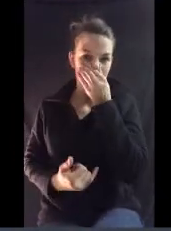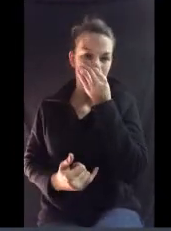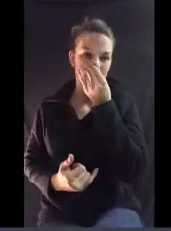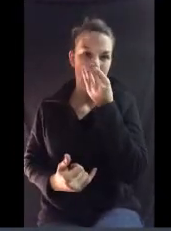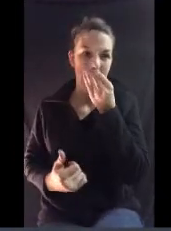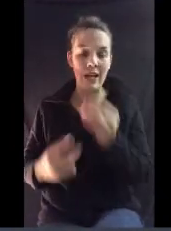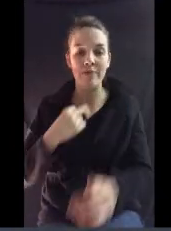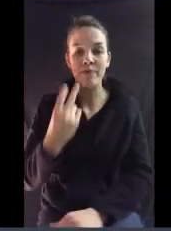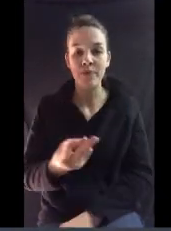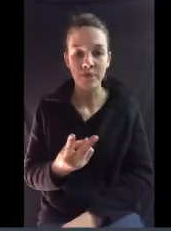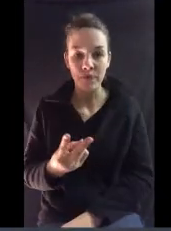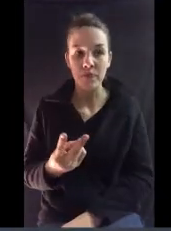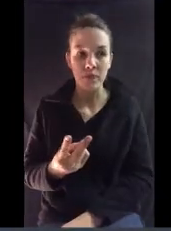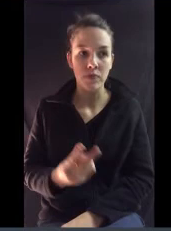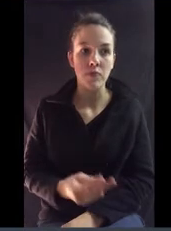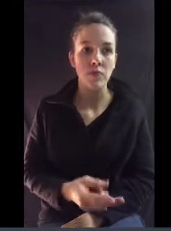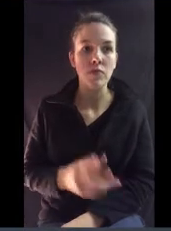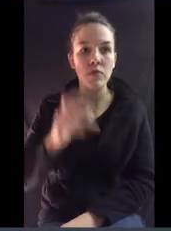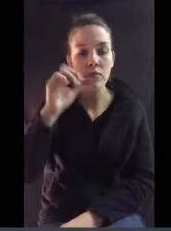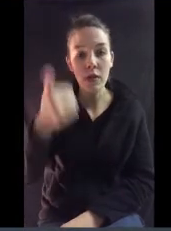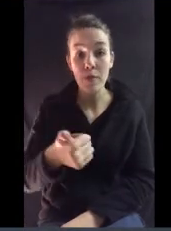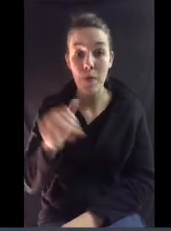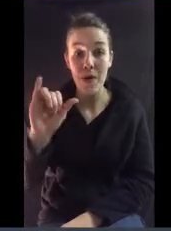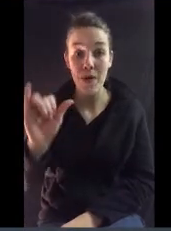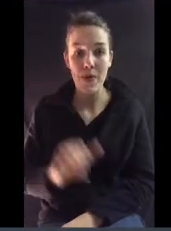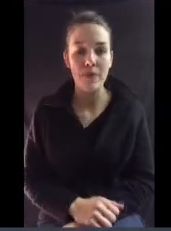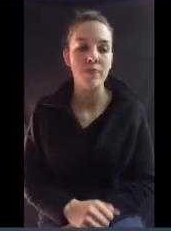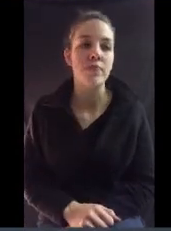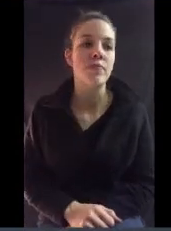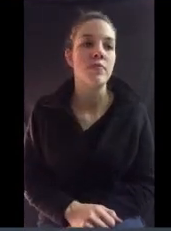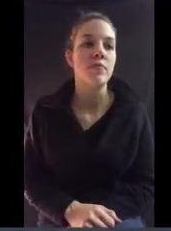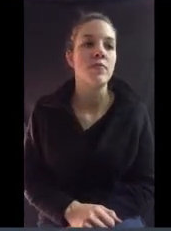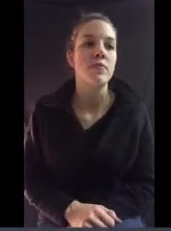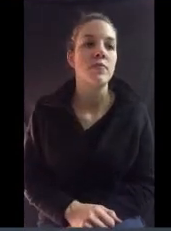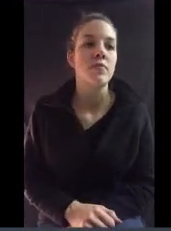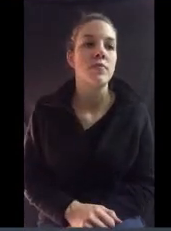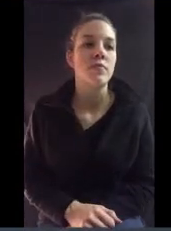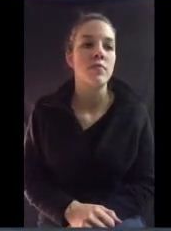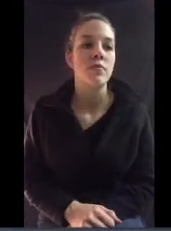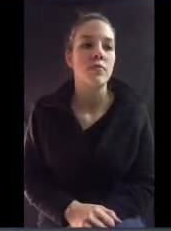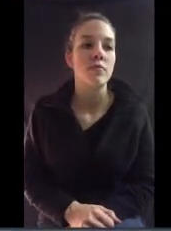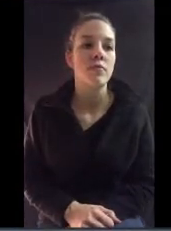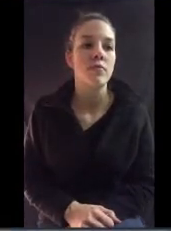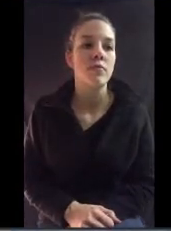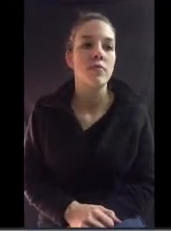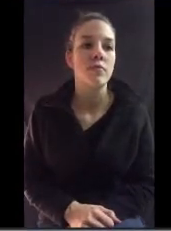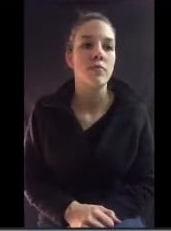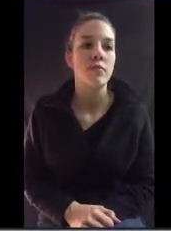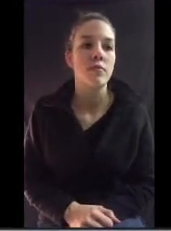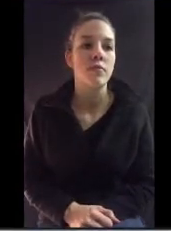loved ones from today and voices of tomorrow.